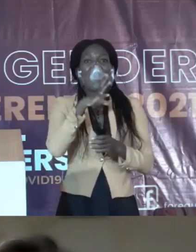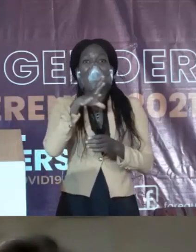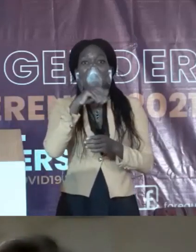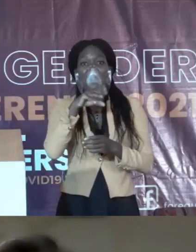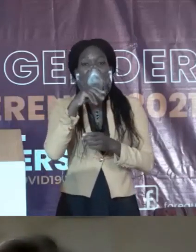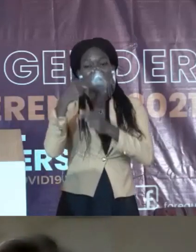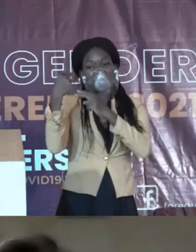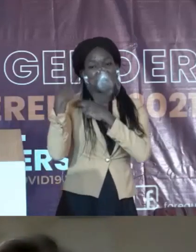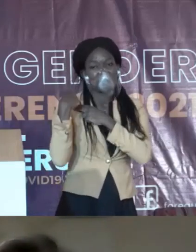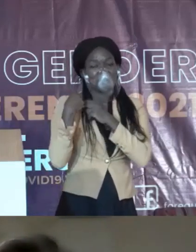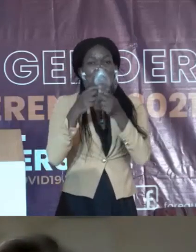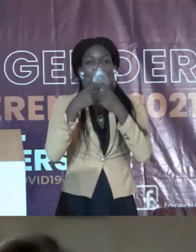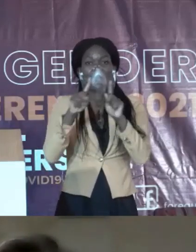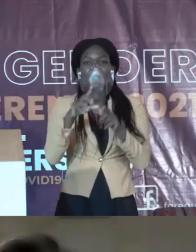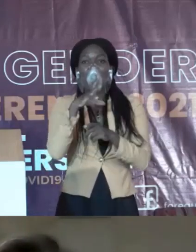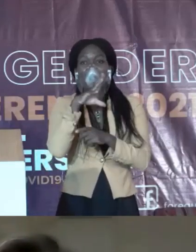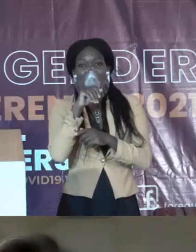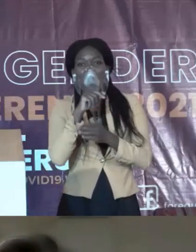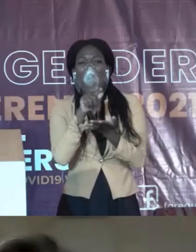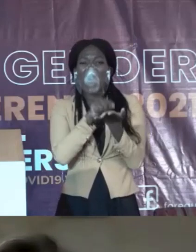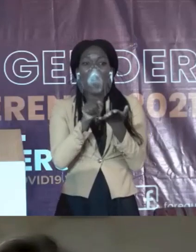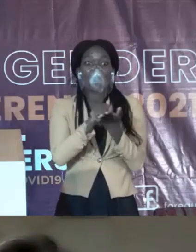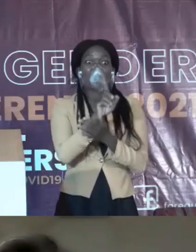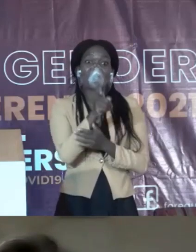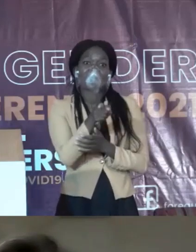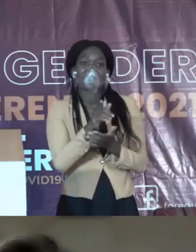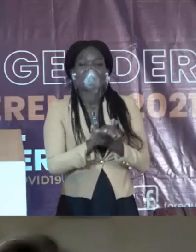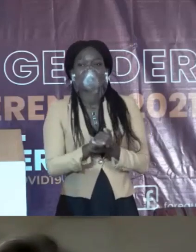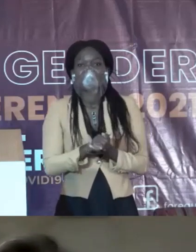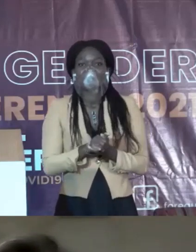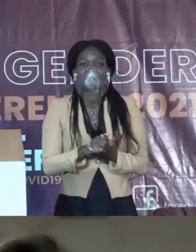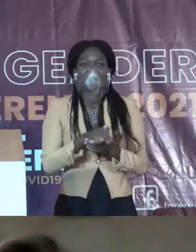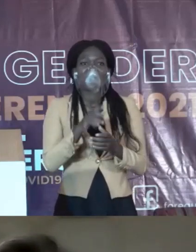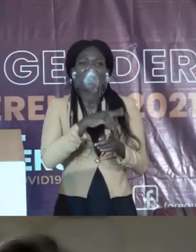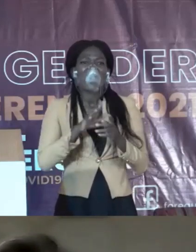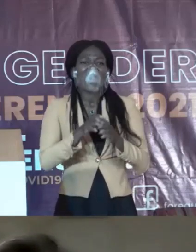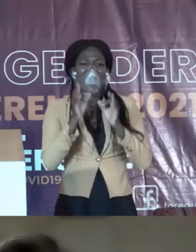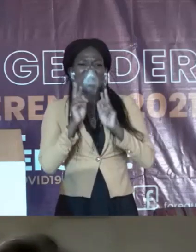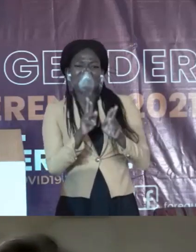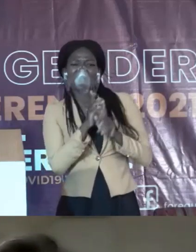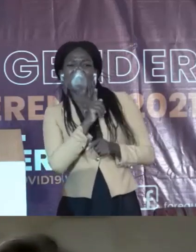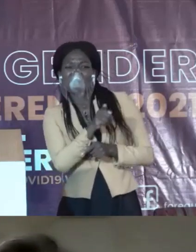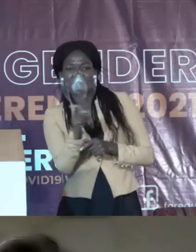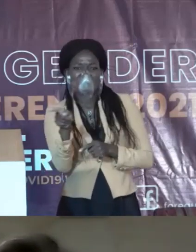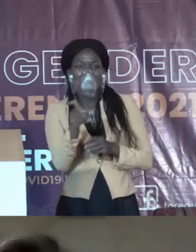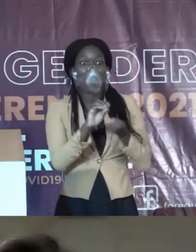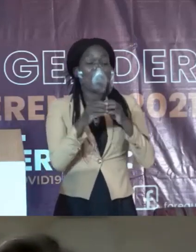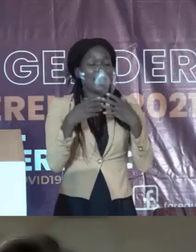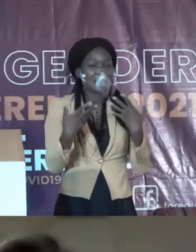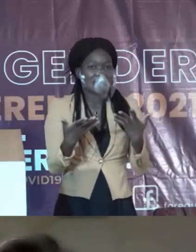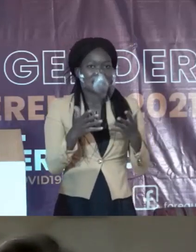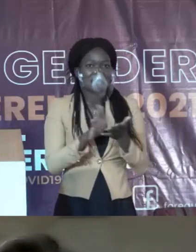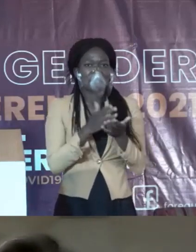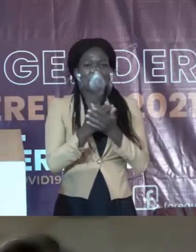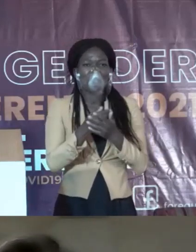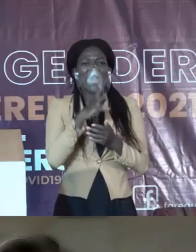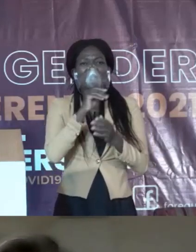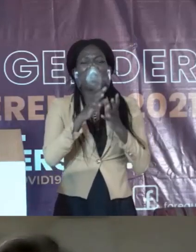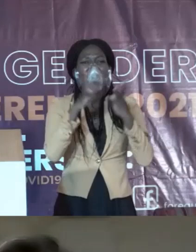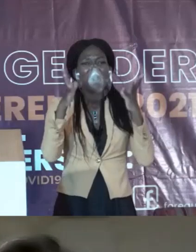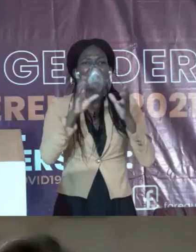male accountability. The responsibility and the accountability of men, they are the majority in decision